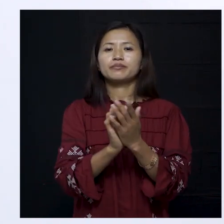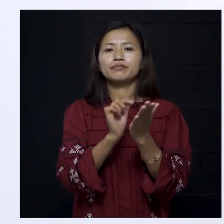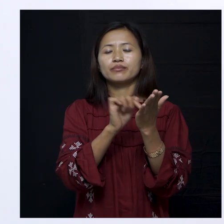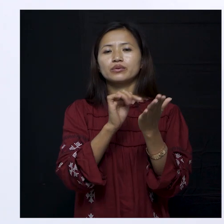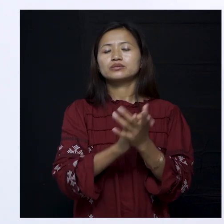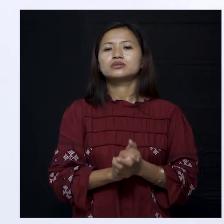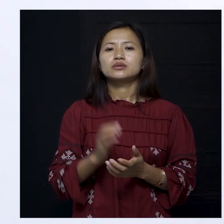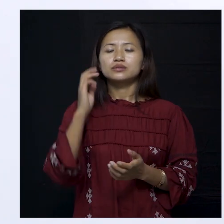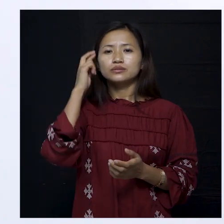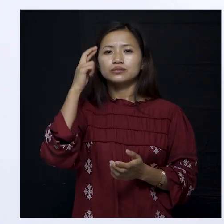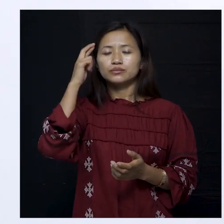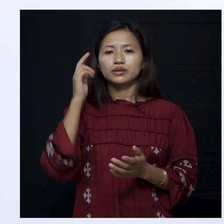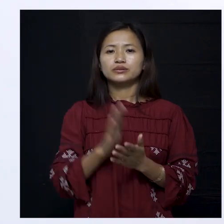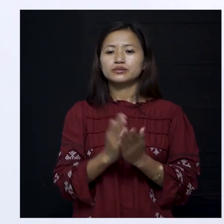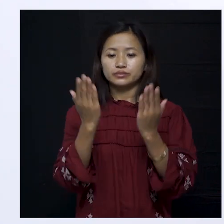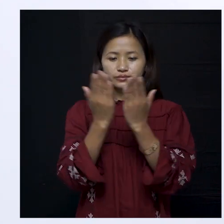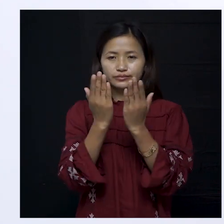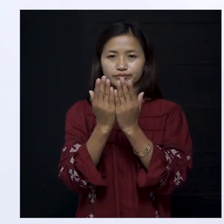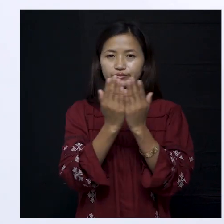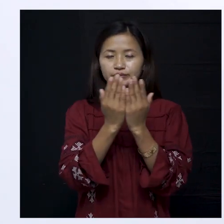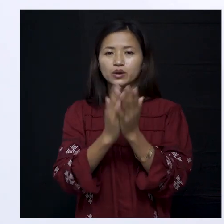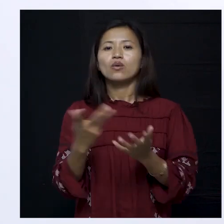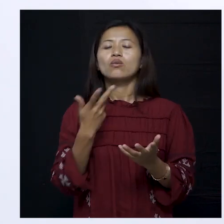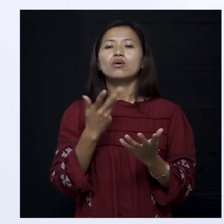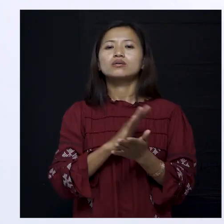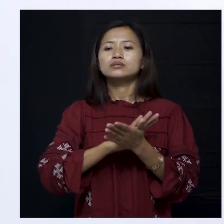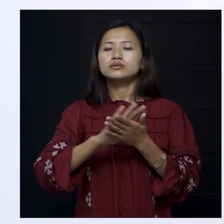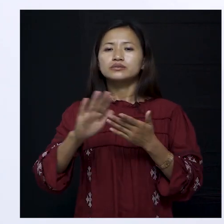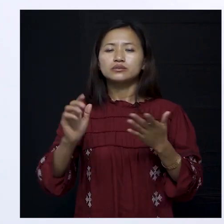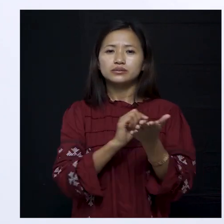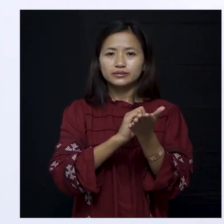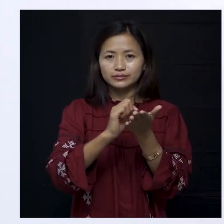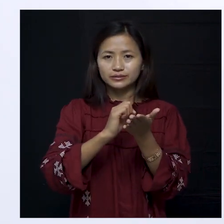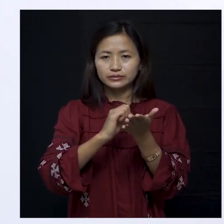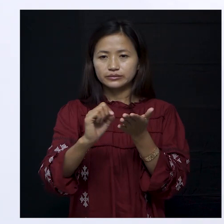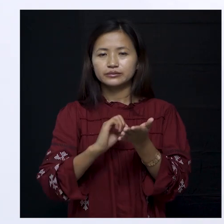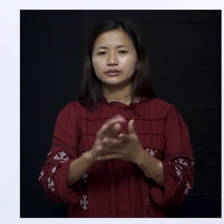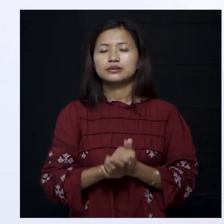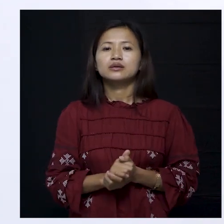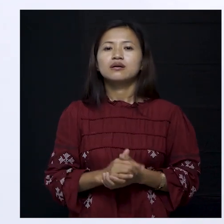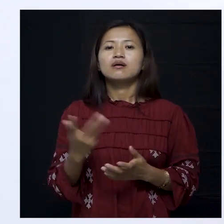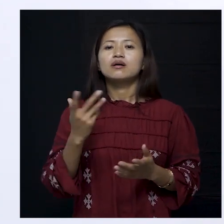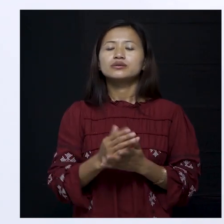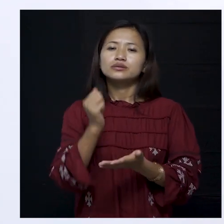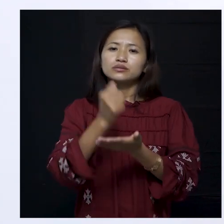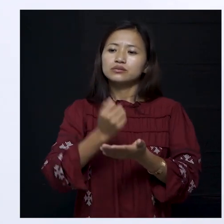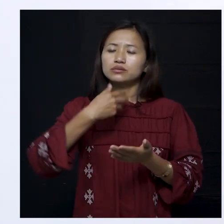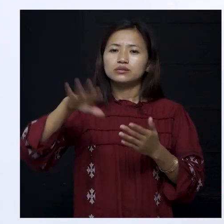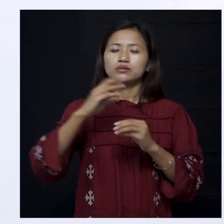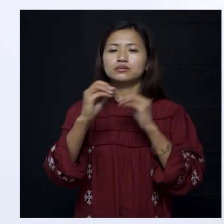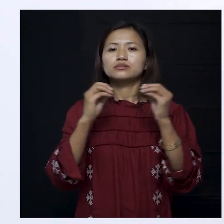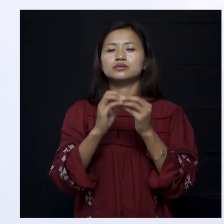remind your readers, okay? To remind your readers of what you have already written. So this is how you should go about